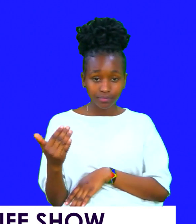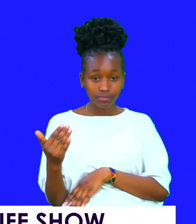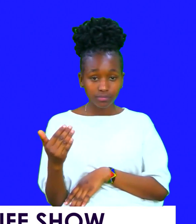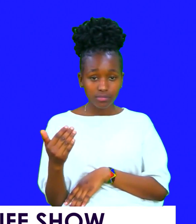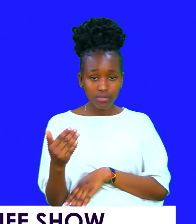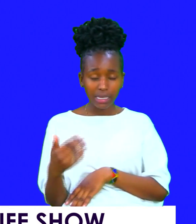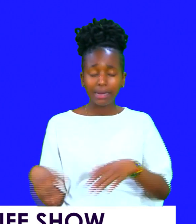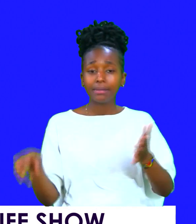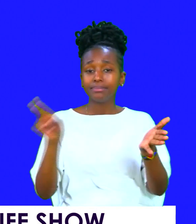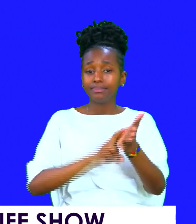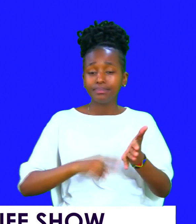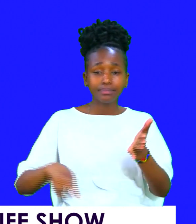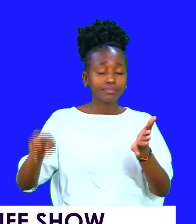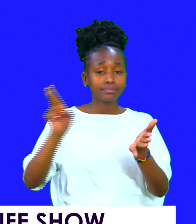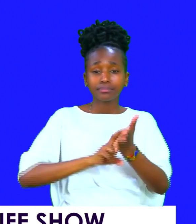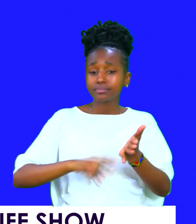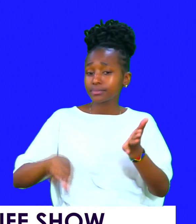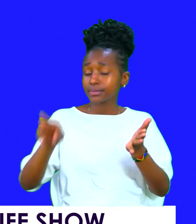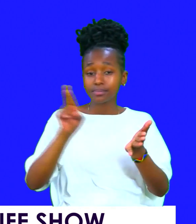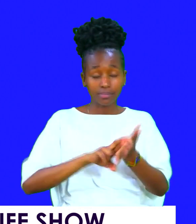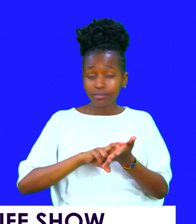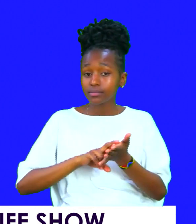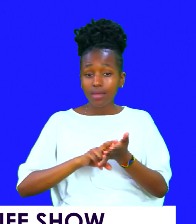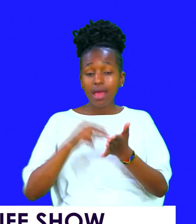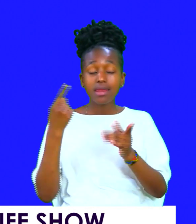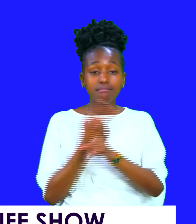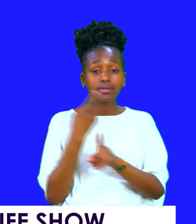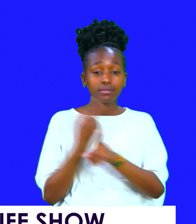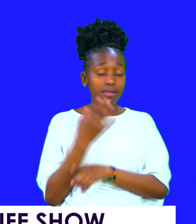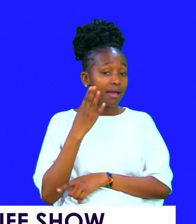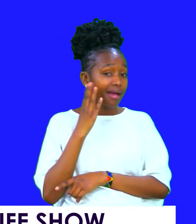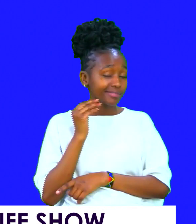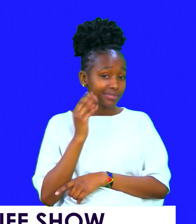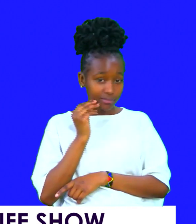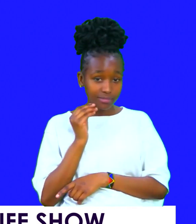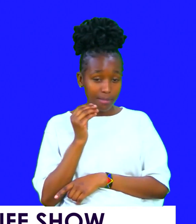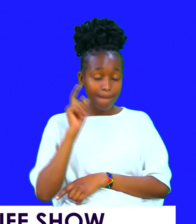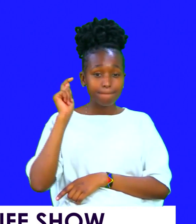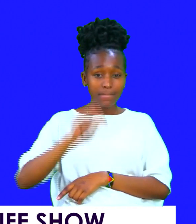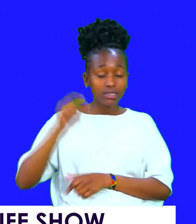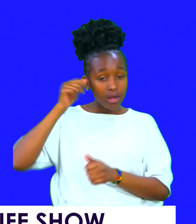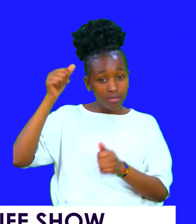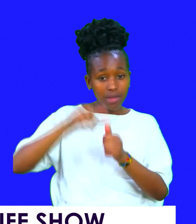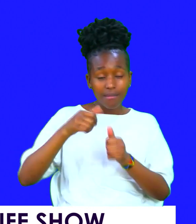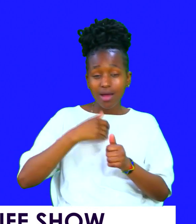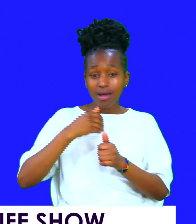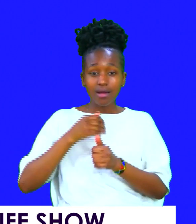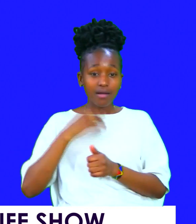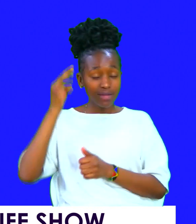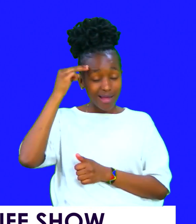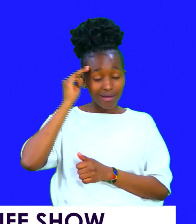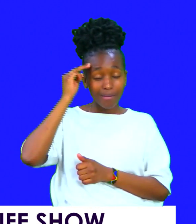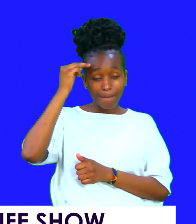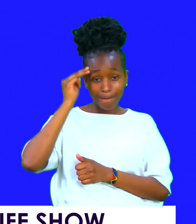over and over and over and over. You need a mind check to bring out